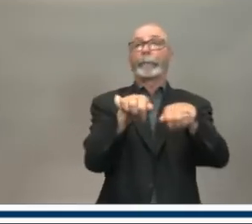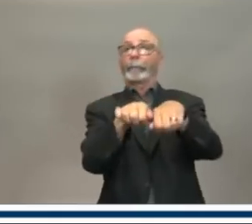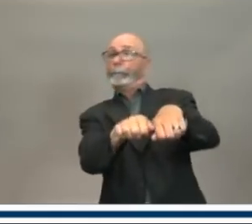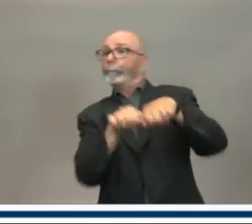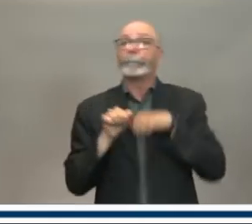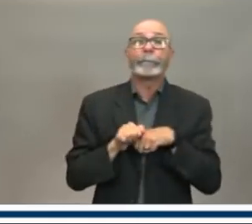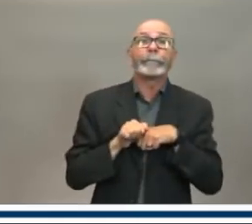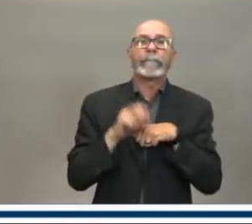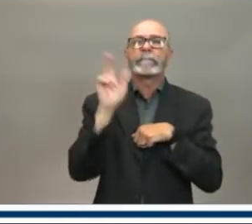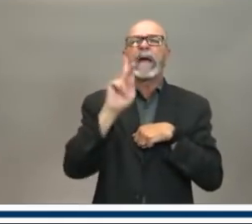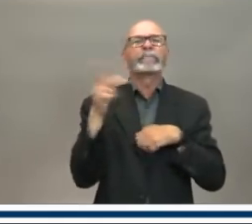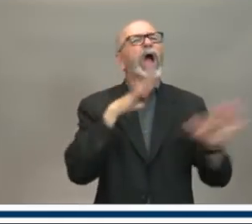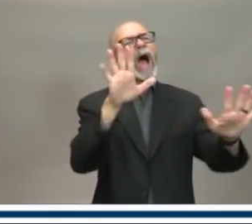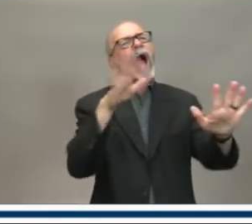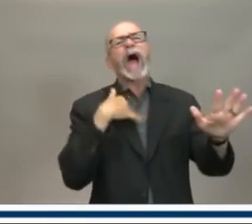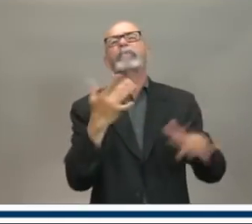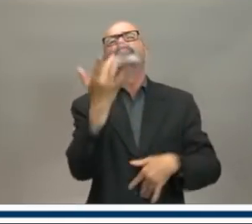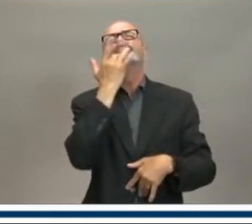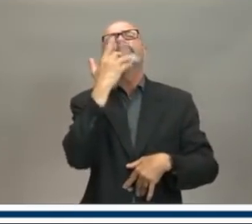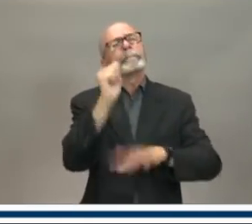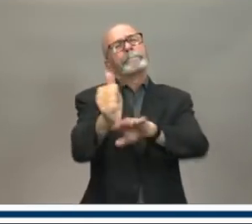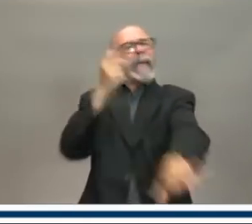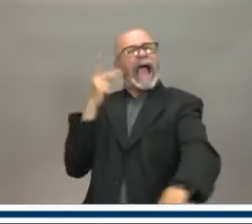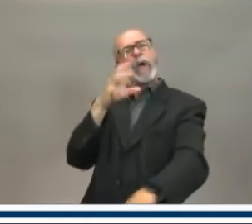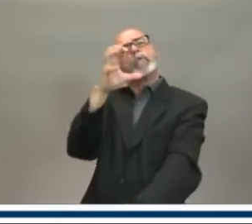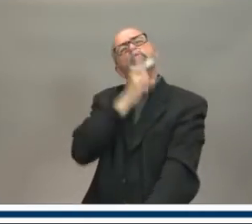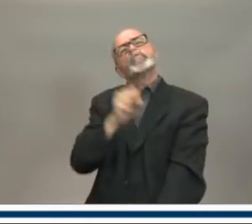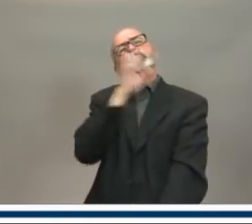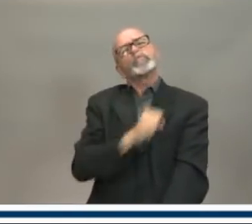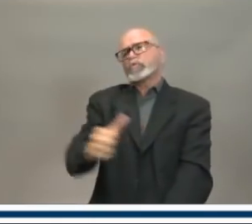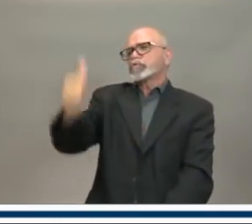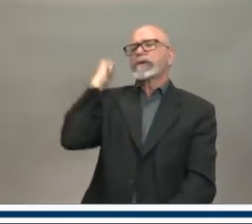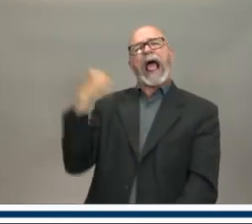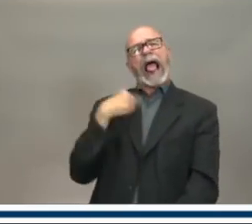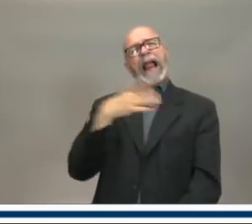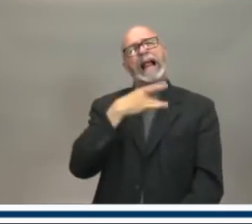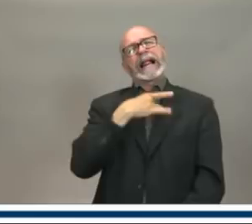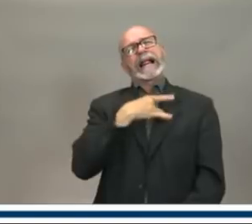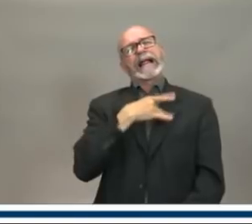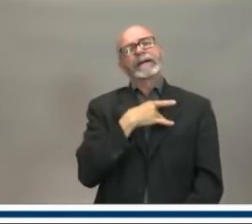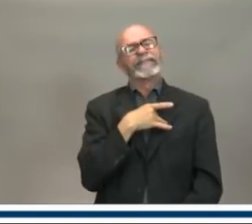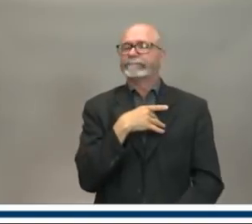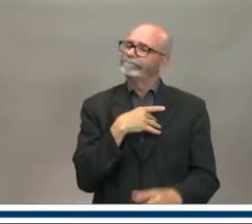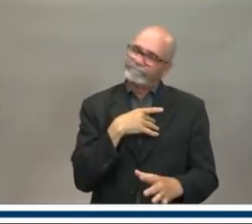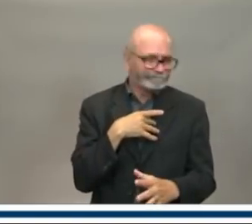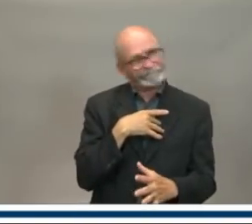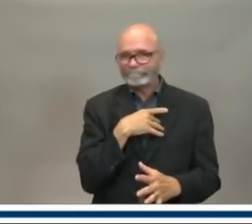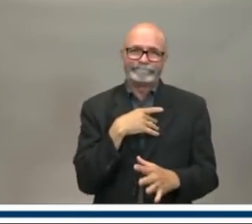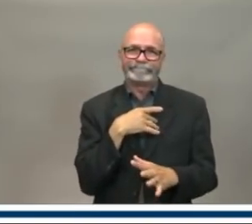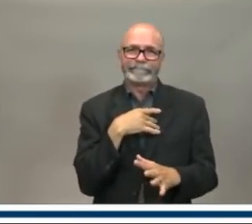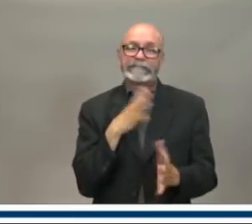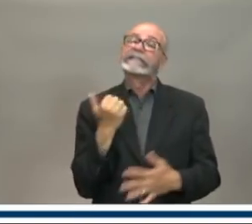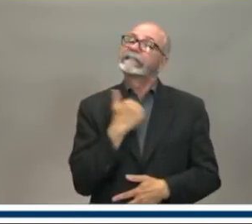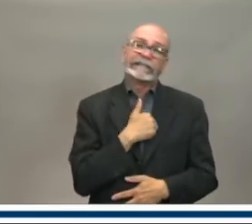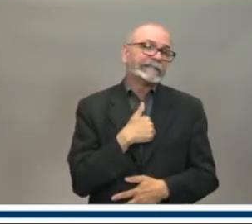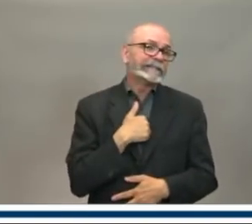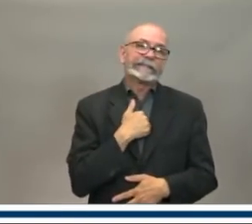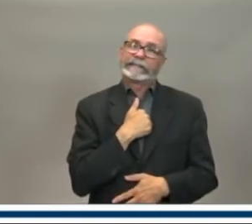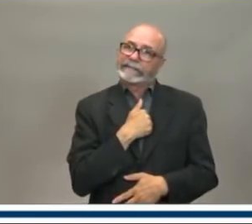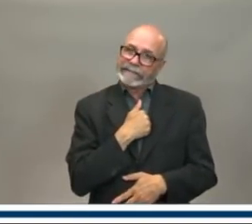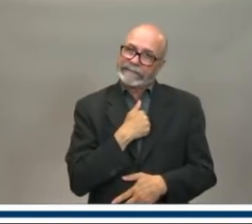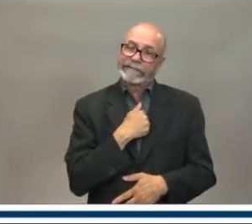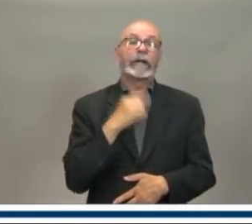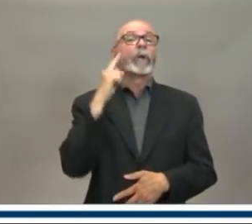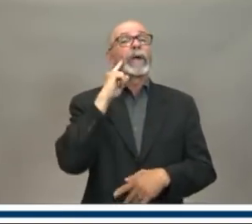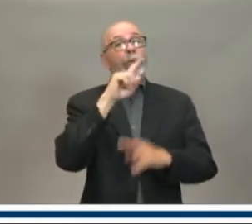back to they were prior to COVID-19. But until we have high levels of immunity in the